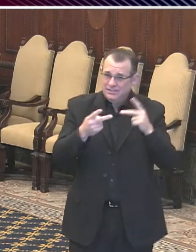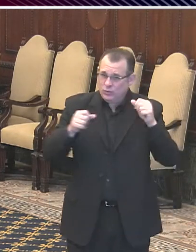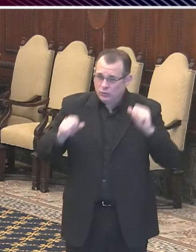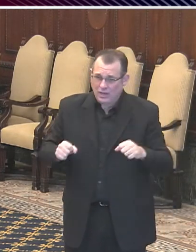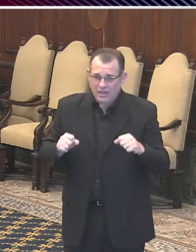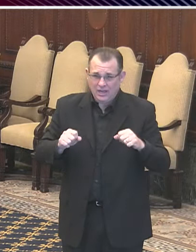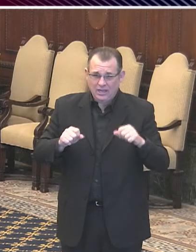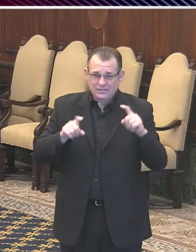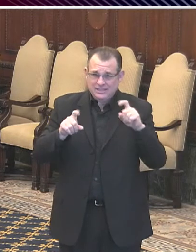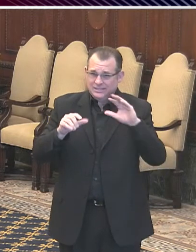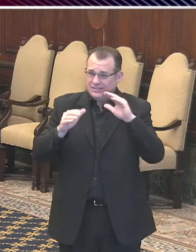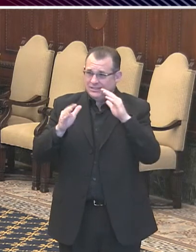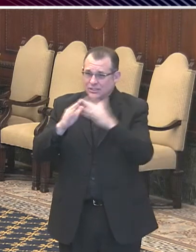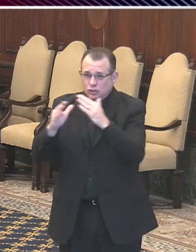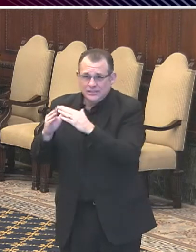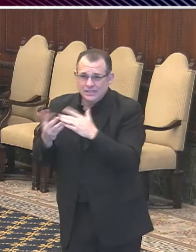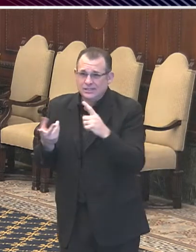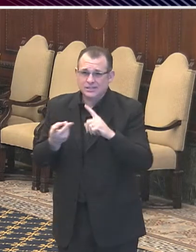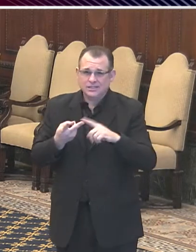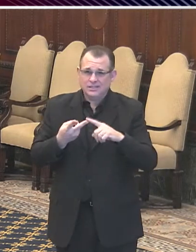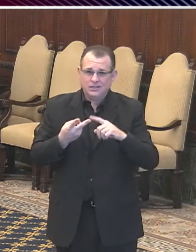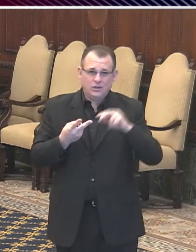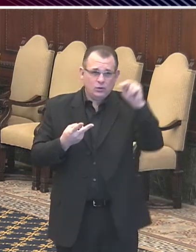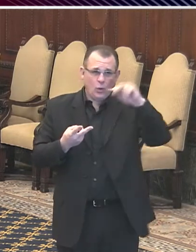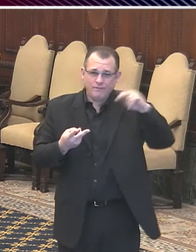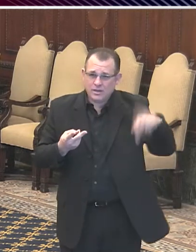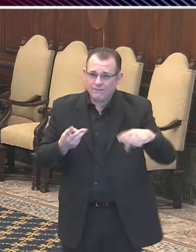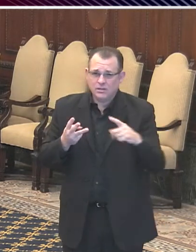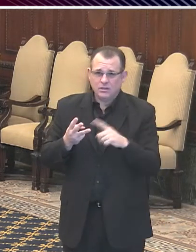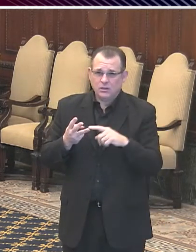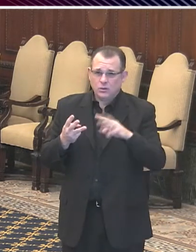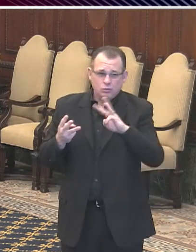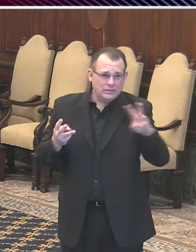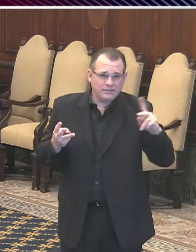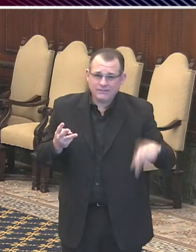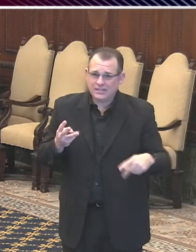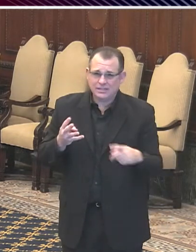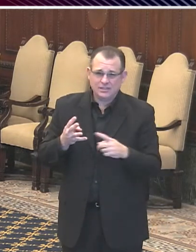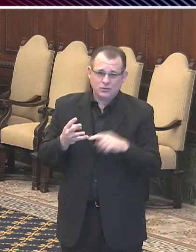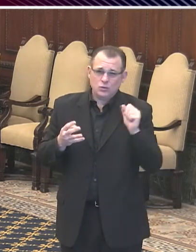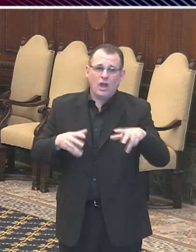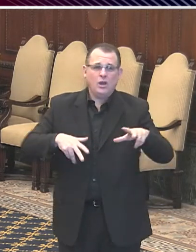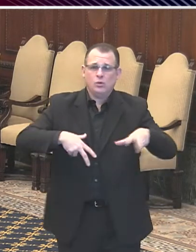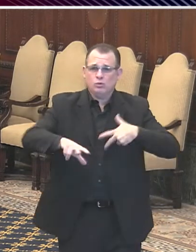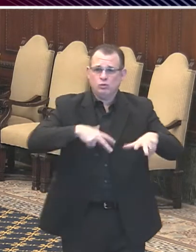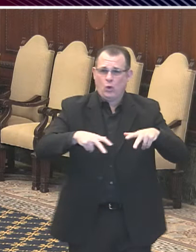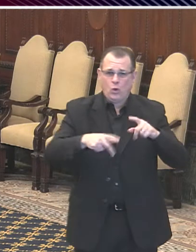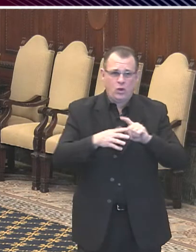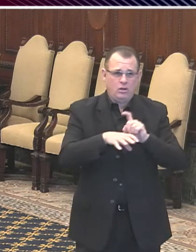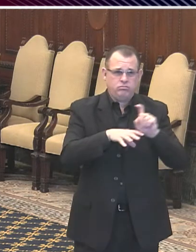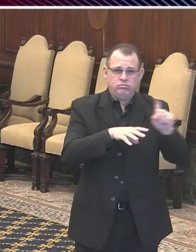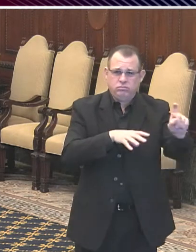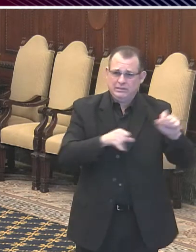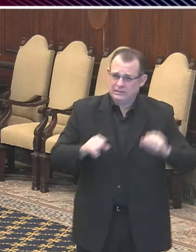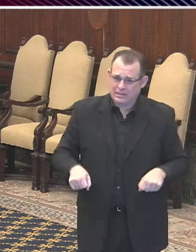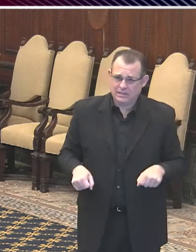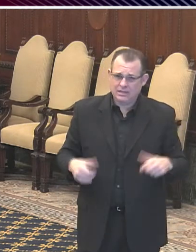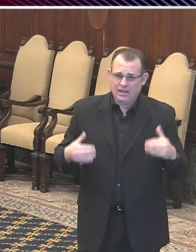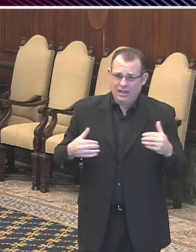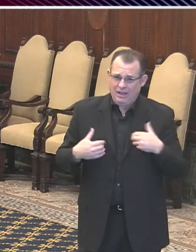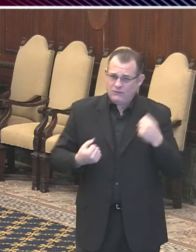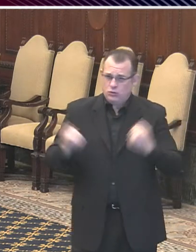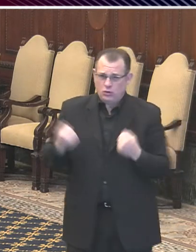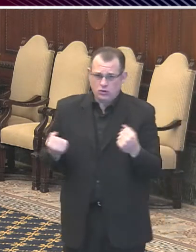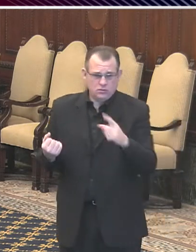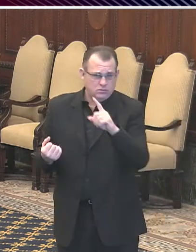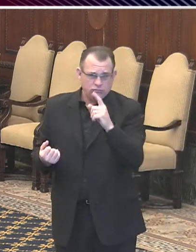City, sites in North Philadelphia, sites in West Philadelphia, where you can walk up to be tested. So I don't know that having a car makes a difference in terms of access